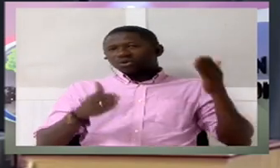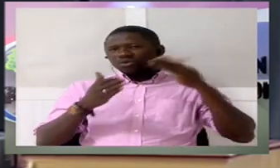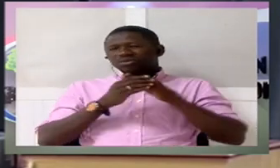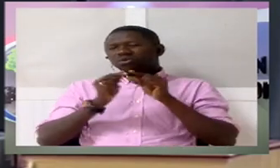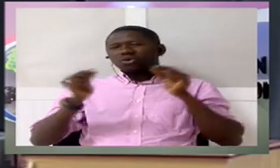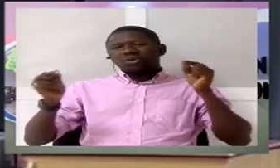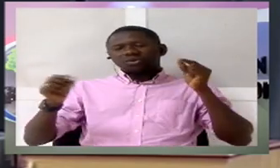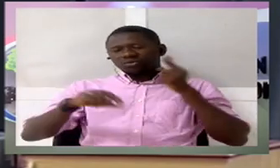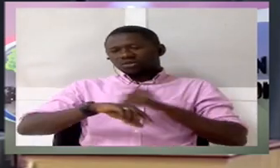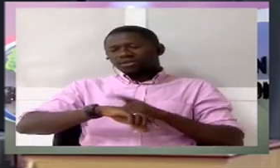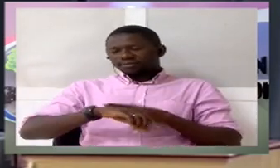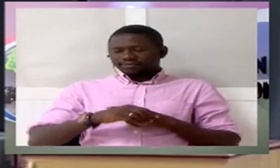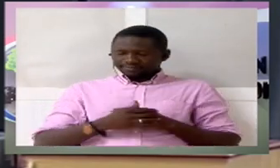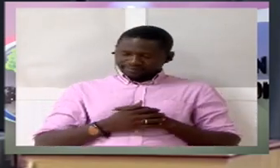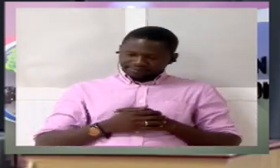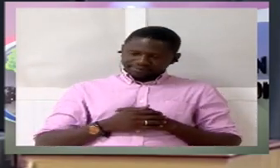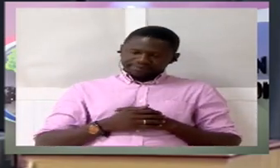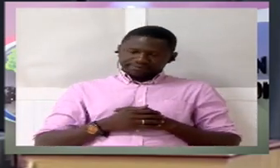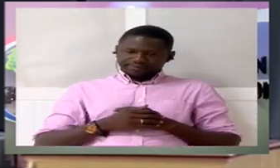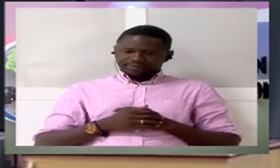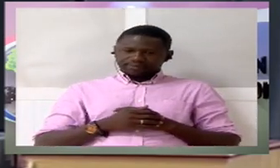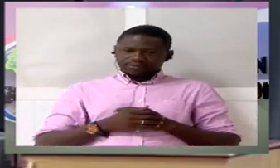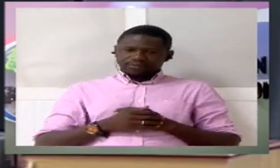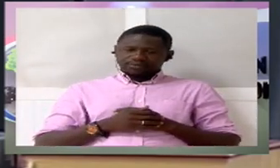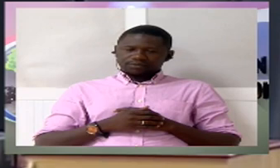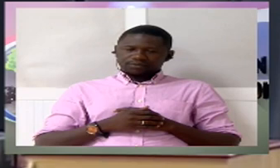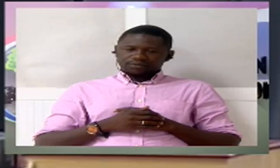young? Until after a long while.